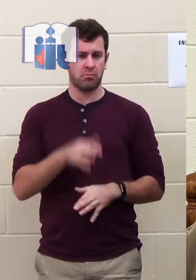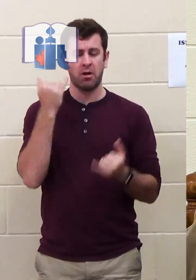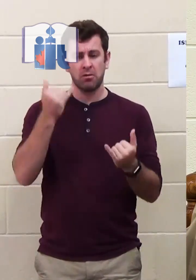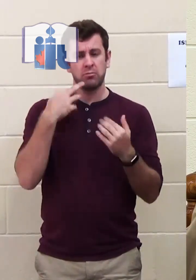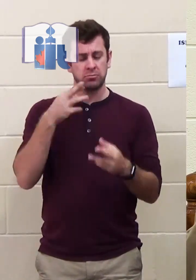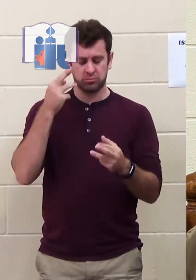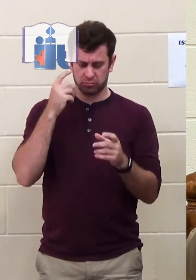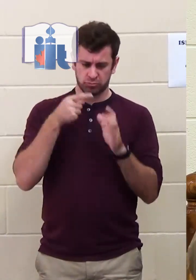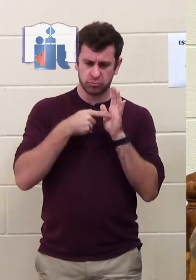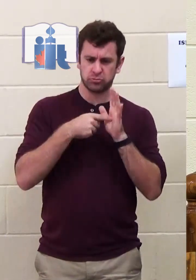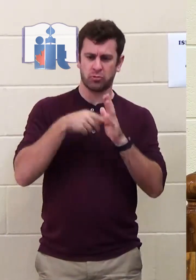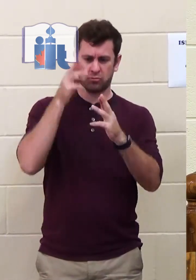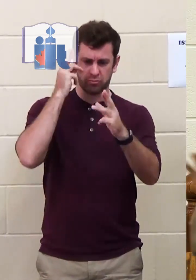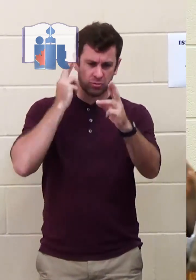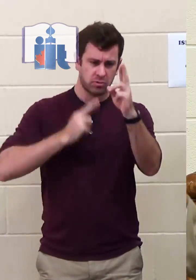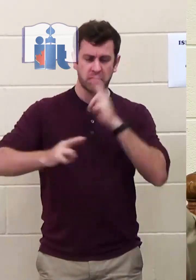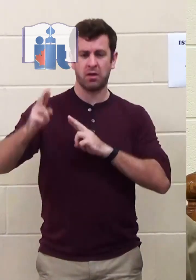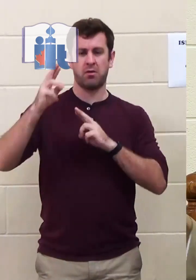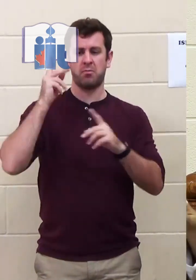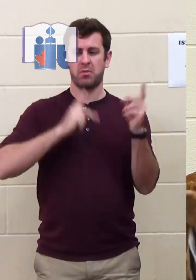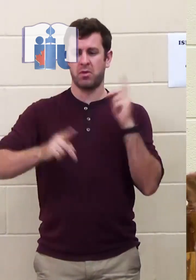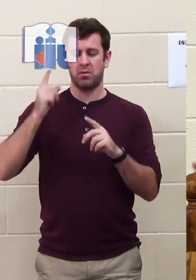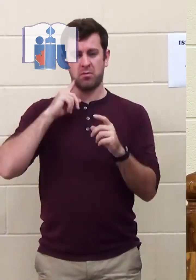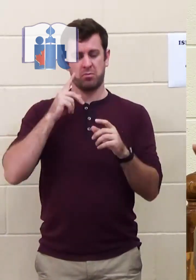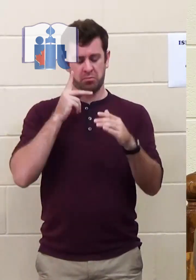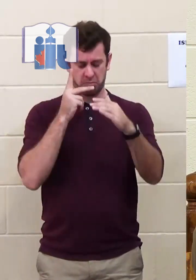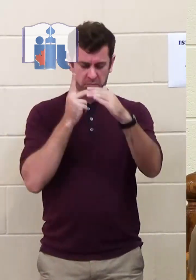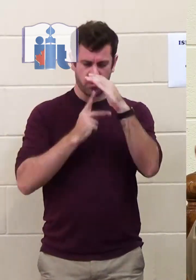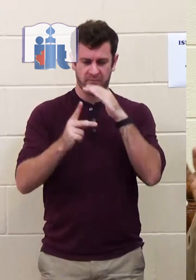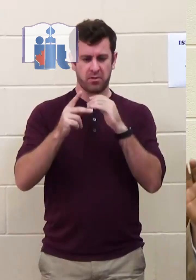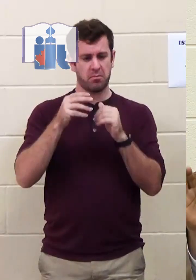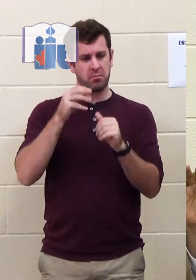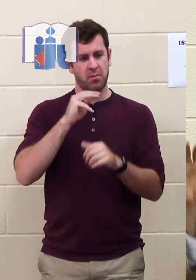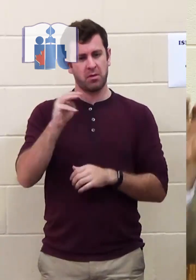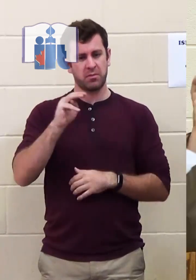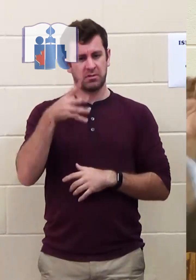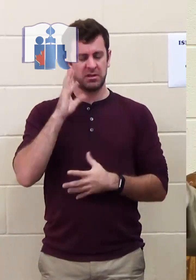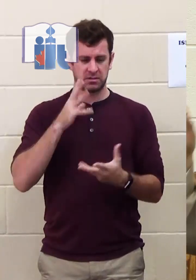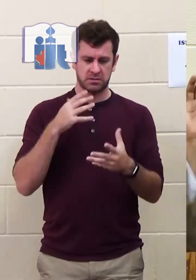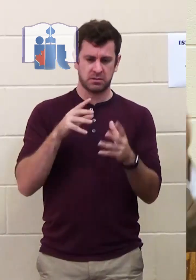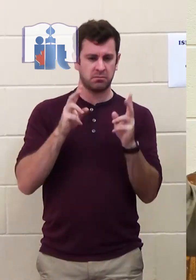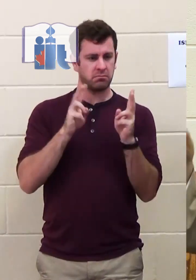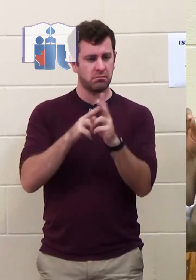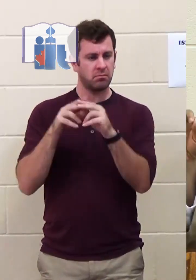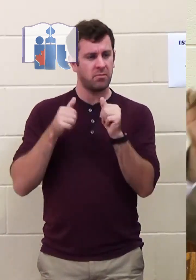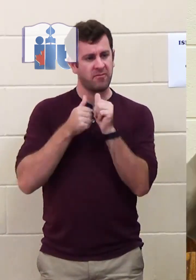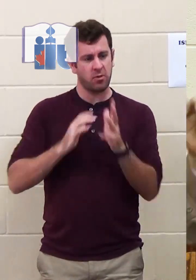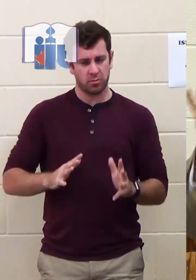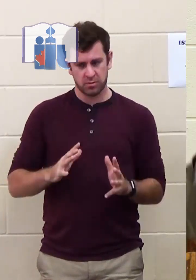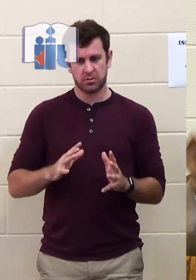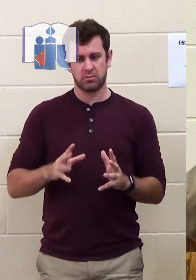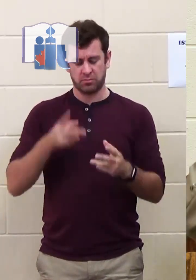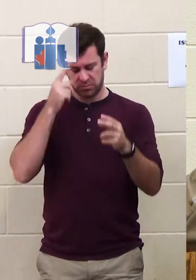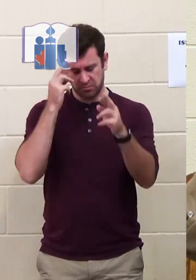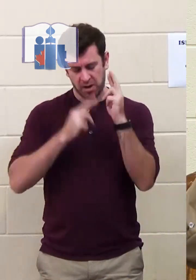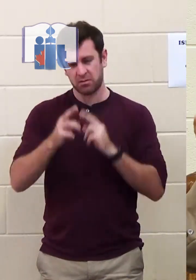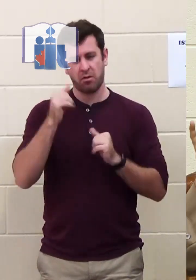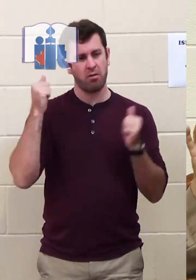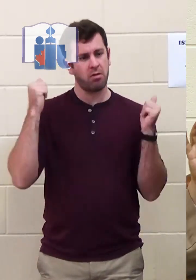respect for all of the companions of Prophet Muhammad sallallahu alaihi wasallam. Radiyallahu anhum wa radu